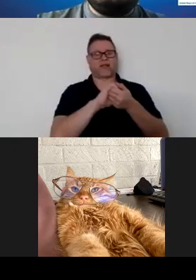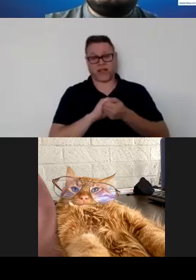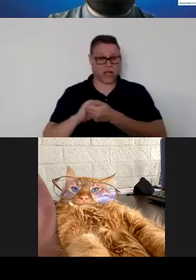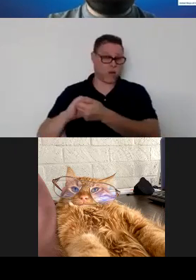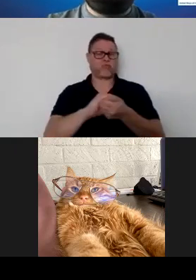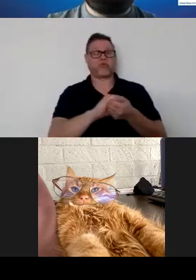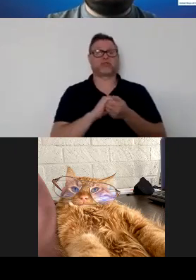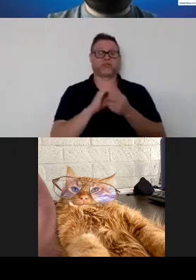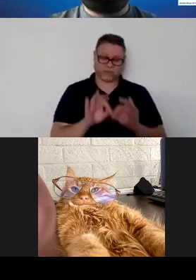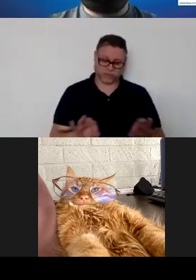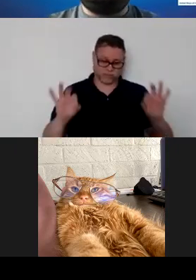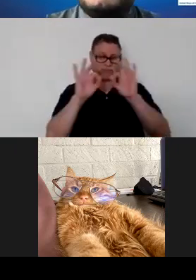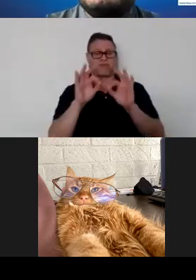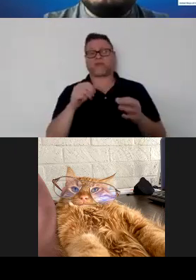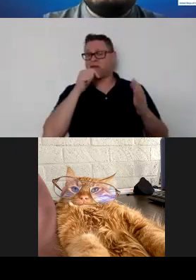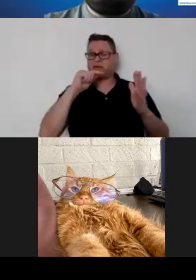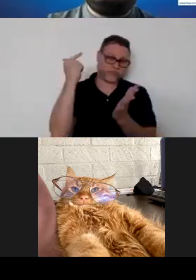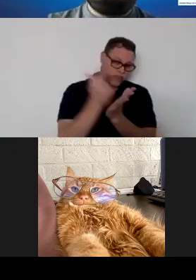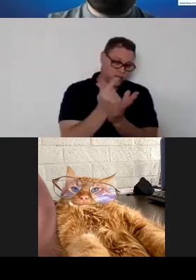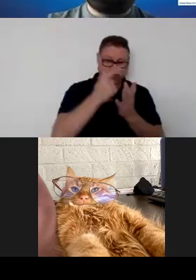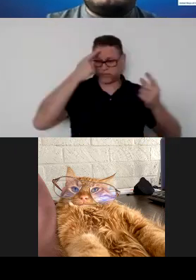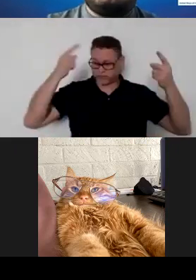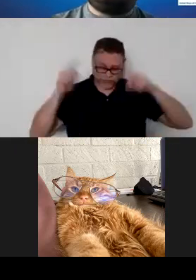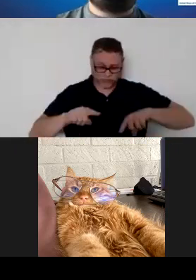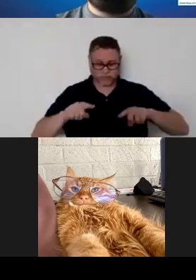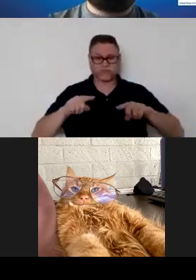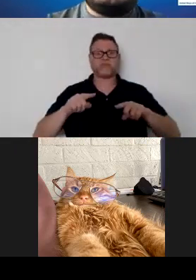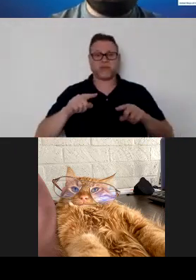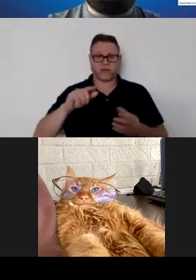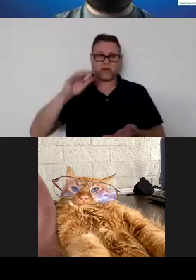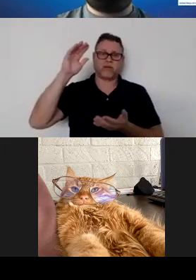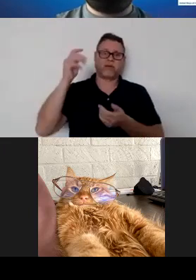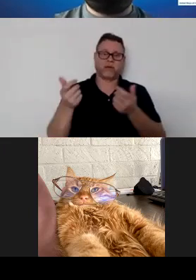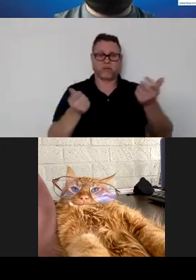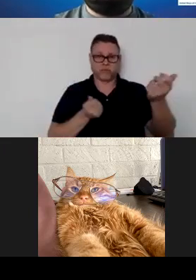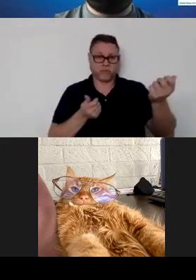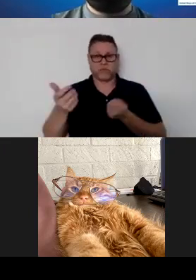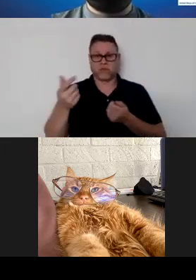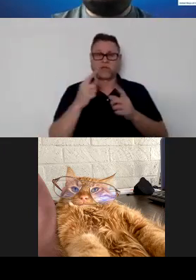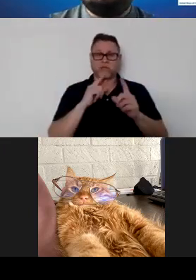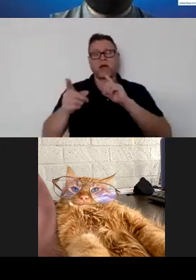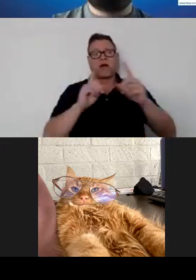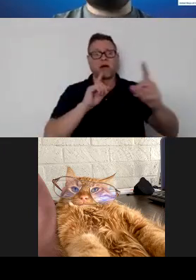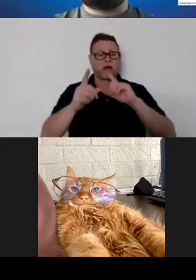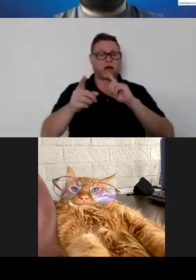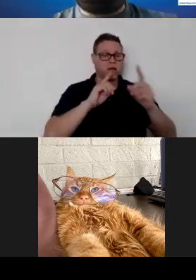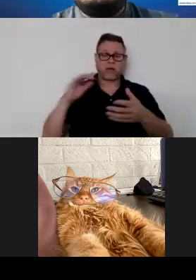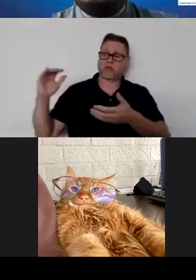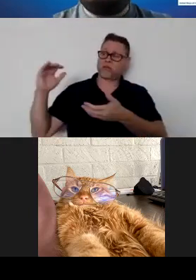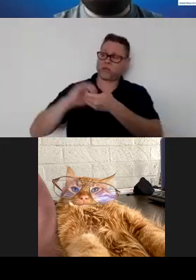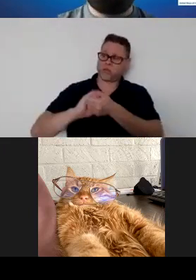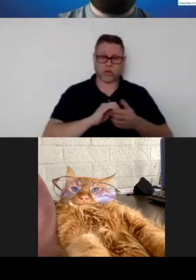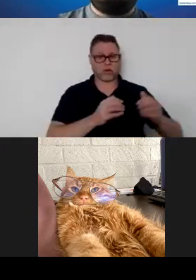meaningful. Collaboration doesn't guarantee agreement, but it can help draw out and create dialogue between existing partners or